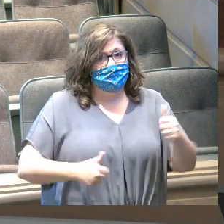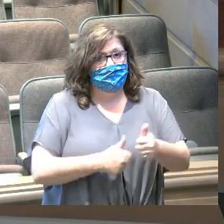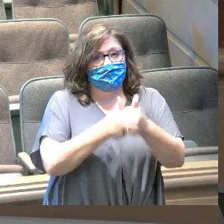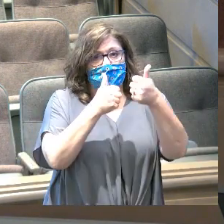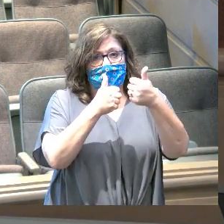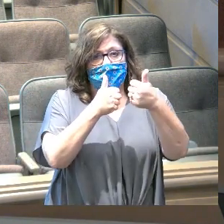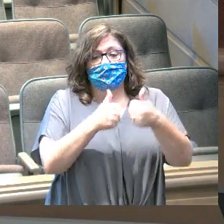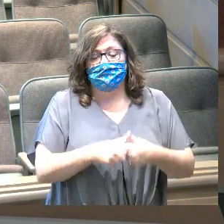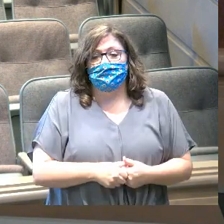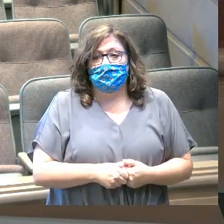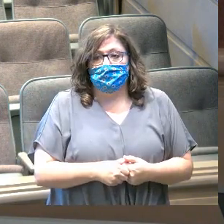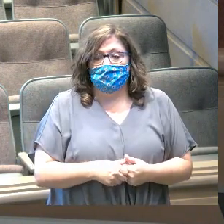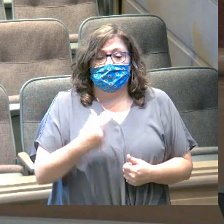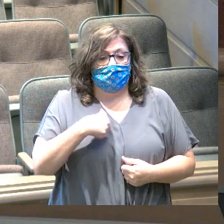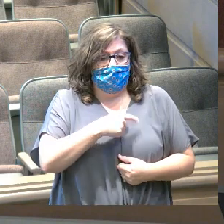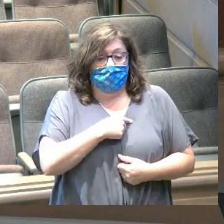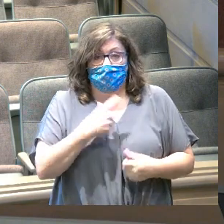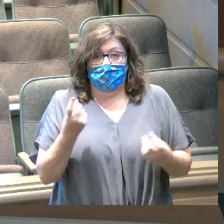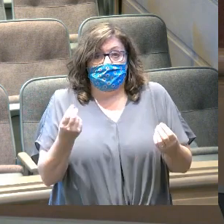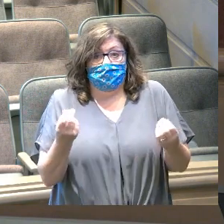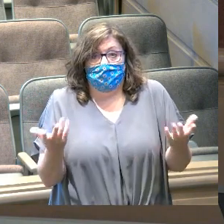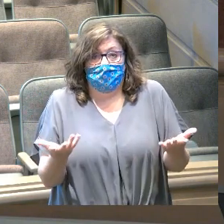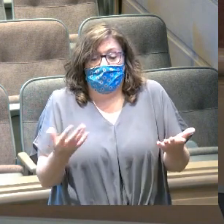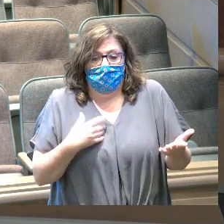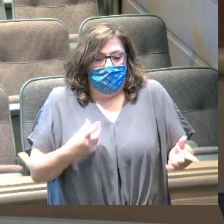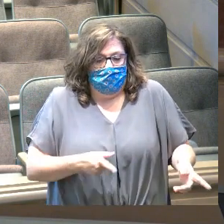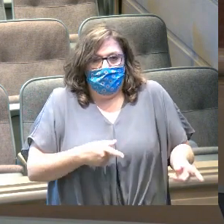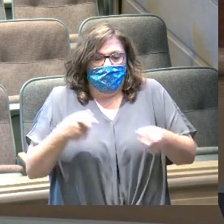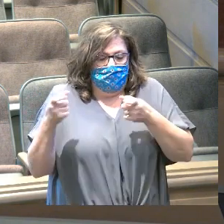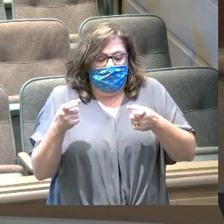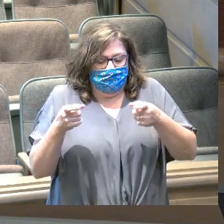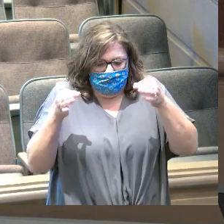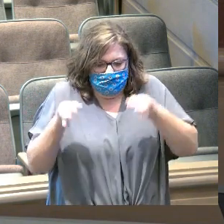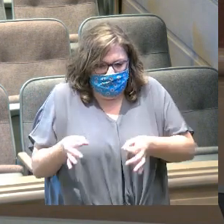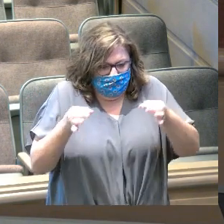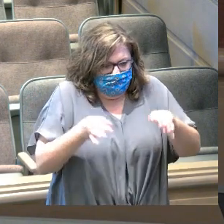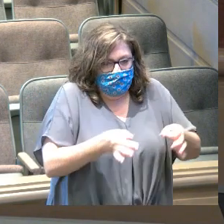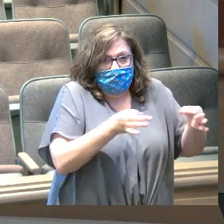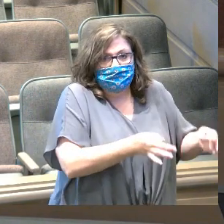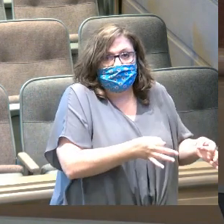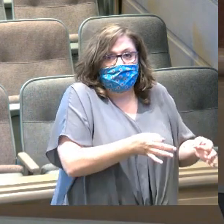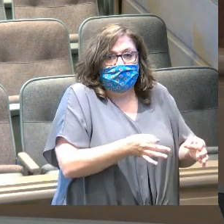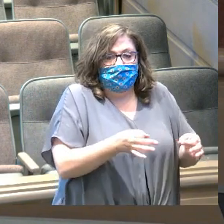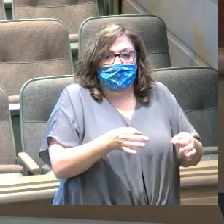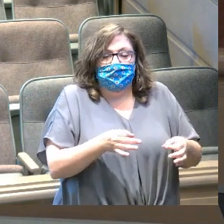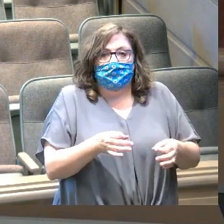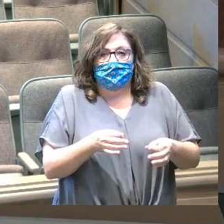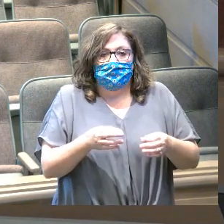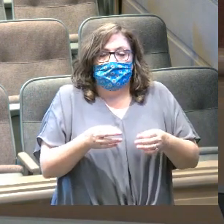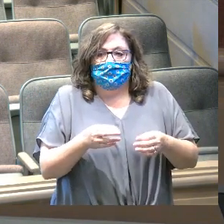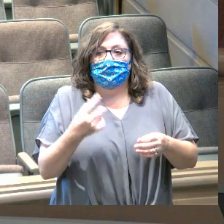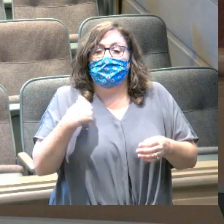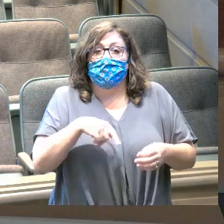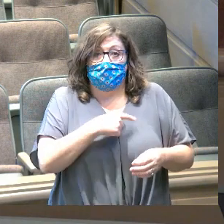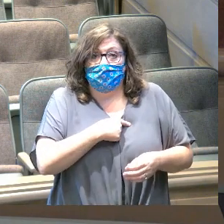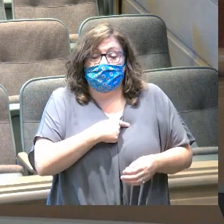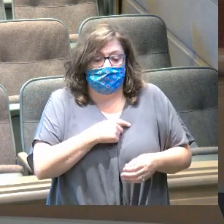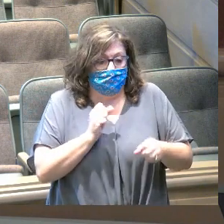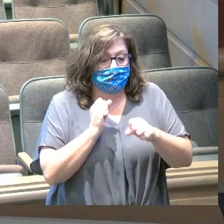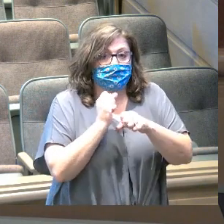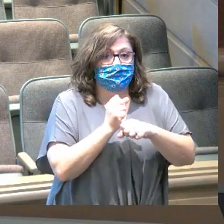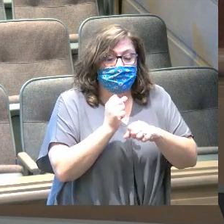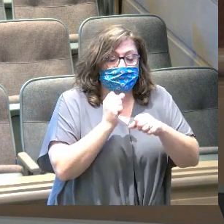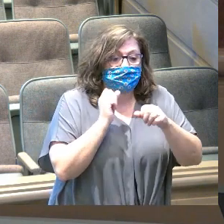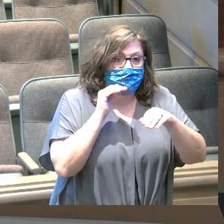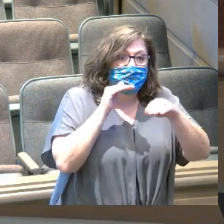tremendous, swift, decisive action, not only at the executive level, but at the community level. And we have flattened the